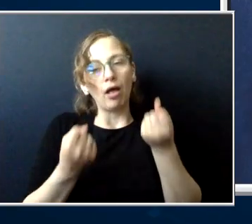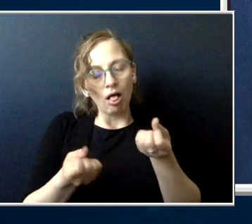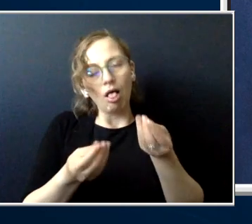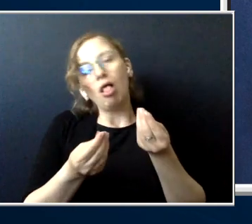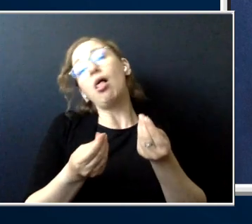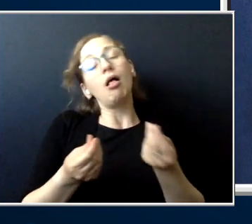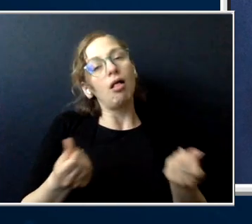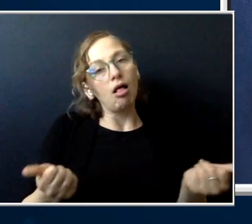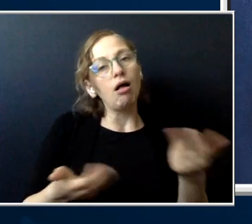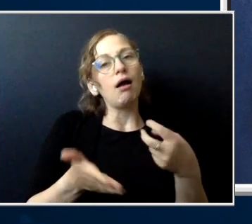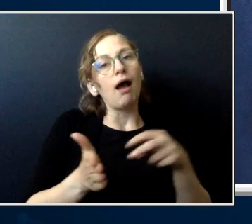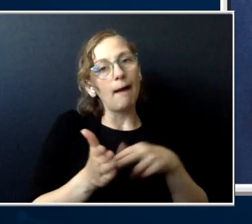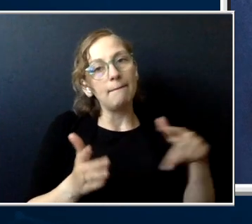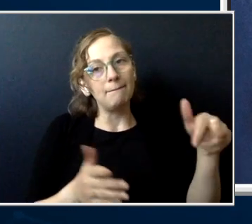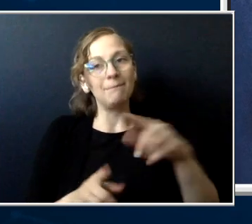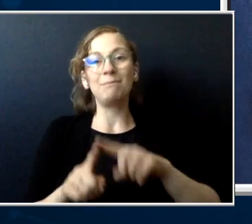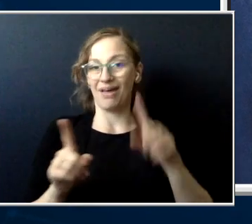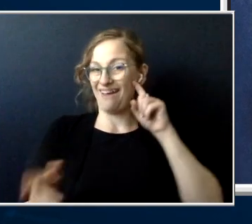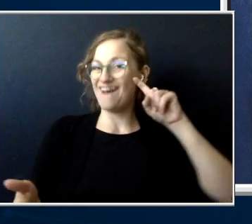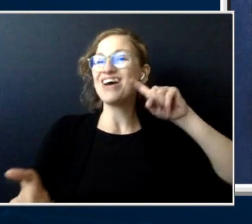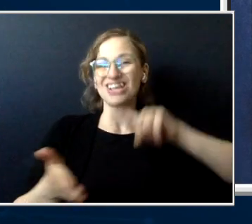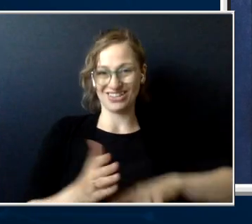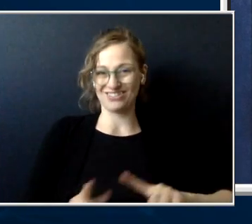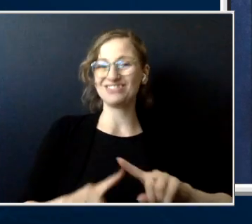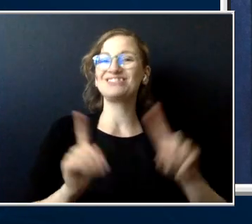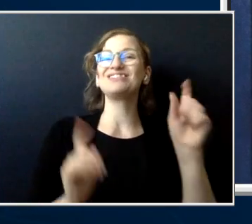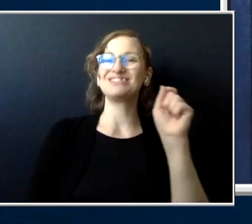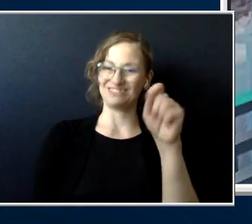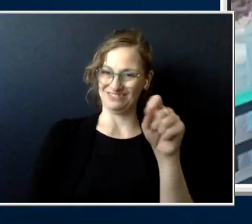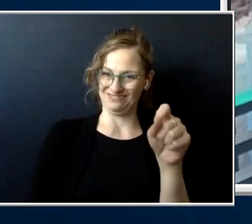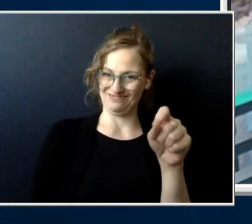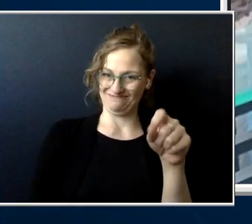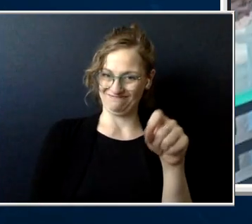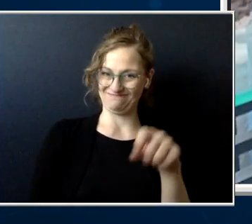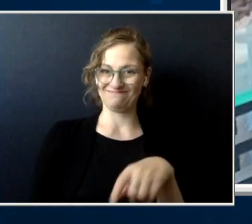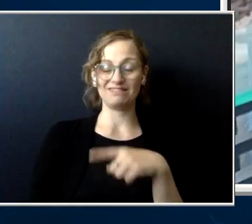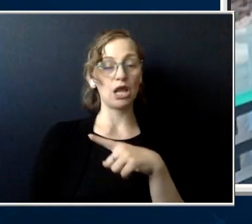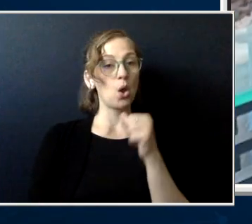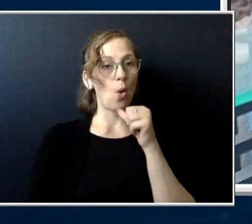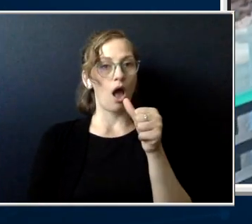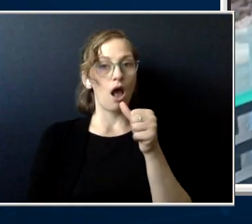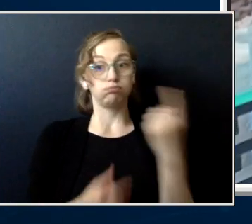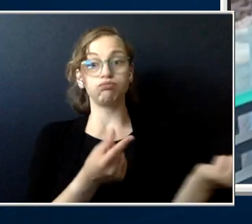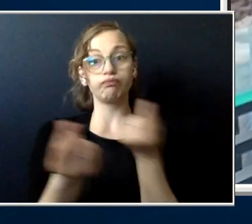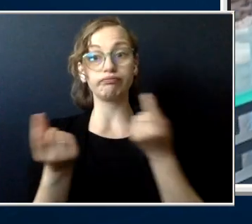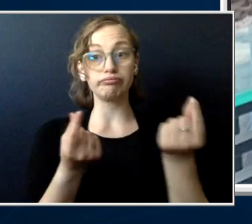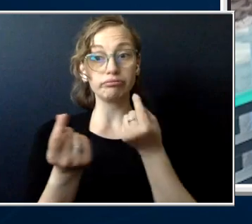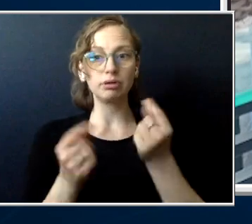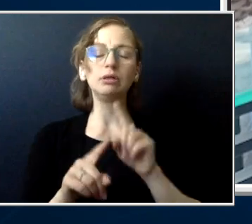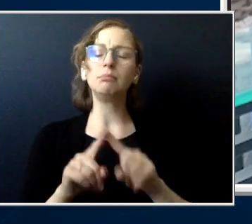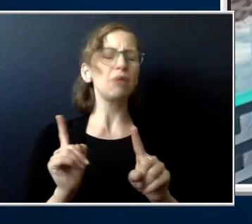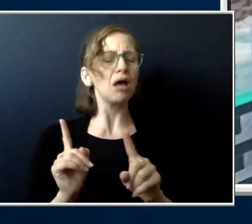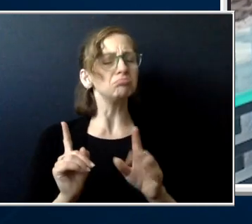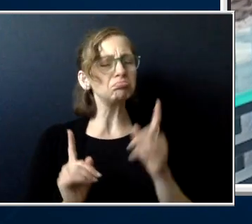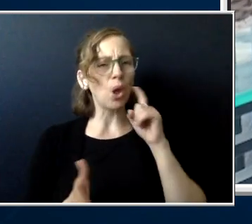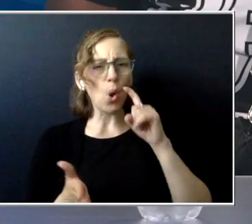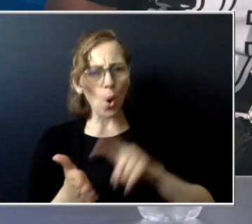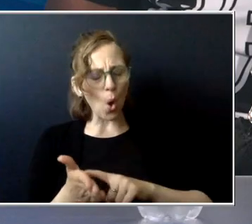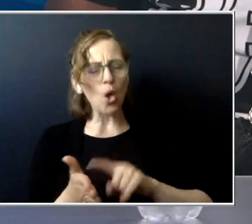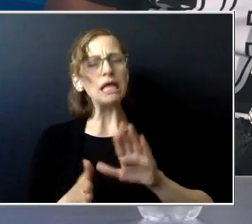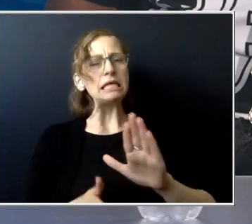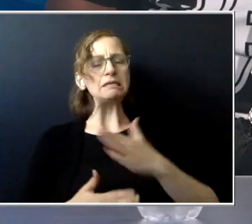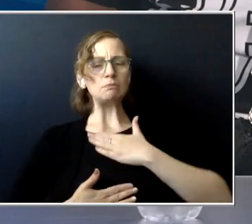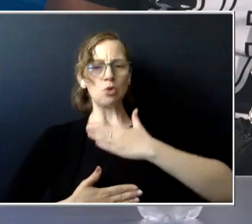difference. It wasn't like he was doing a lot of activity, but I noticed he was breathing better. And even